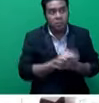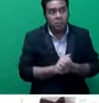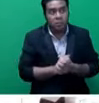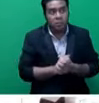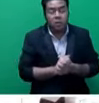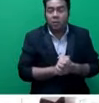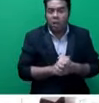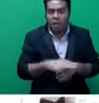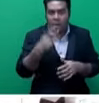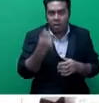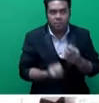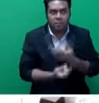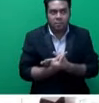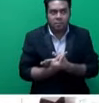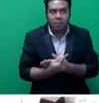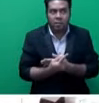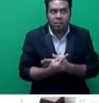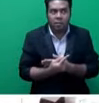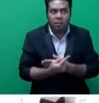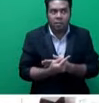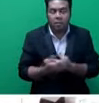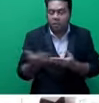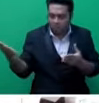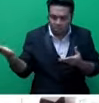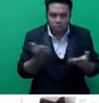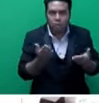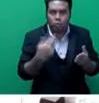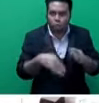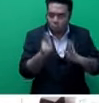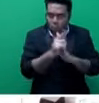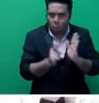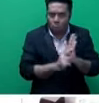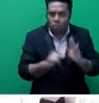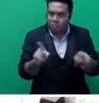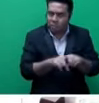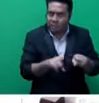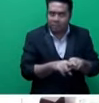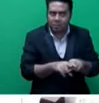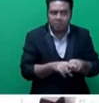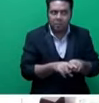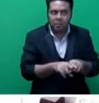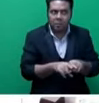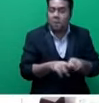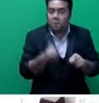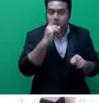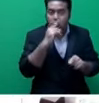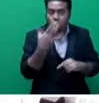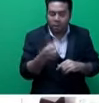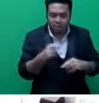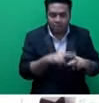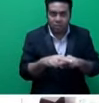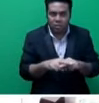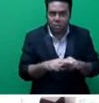offences offshore. They should be brought to the law. Similarly, we have people who may be committing those offences in Fiji, and they